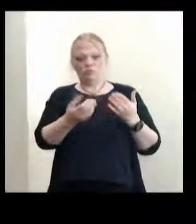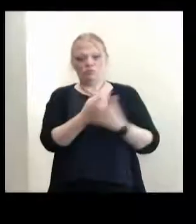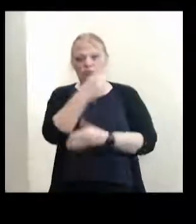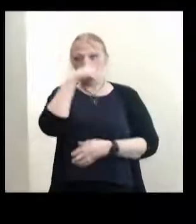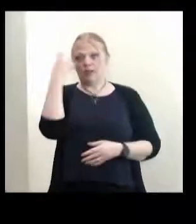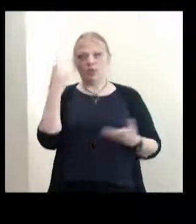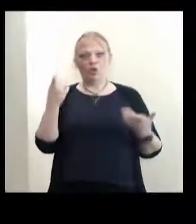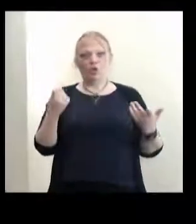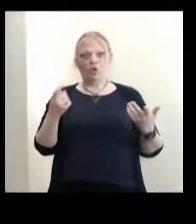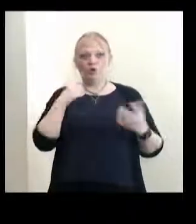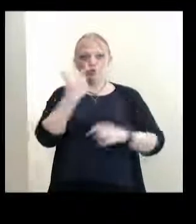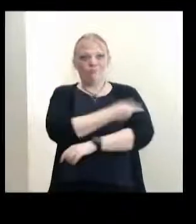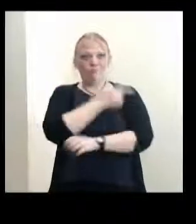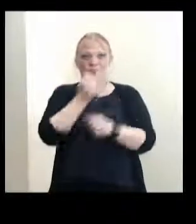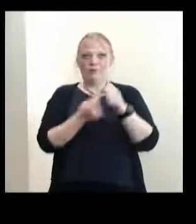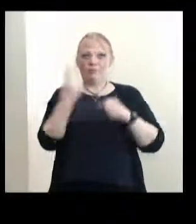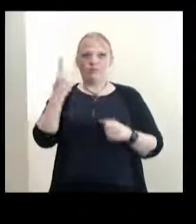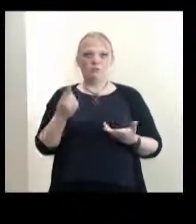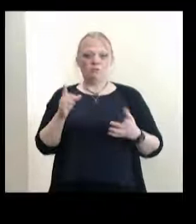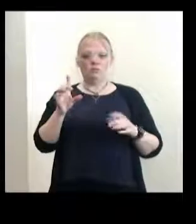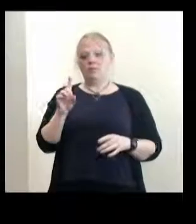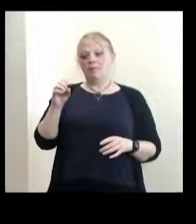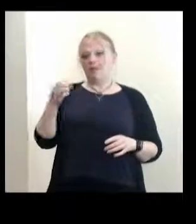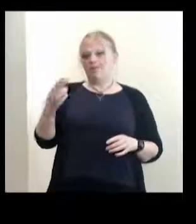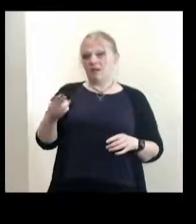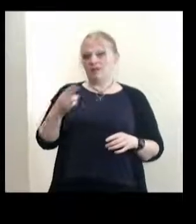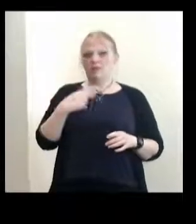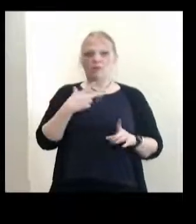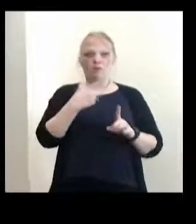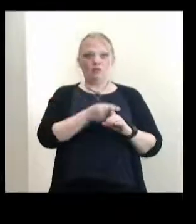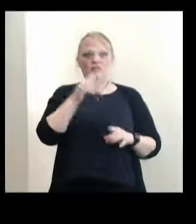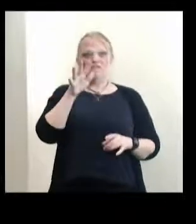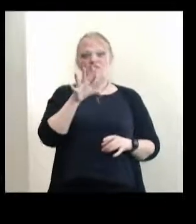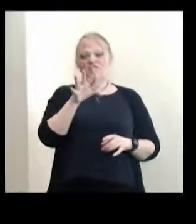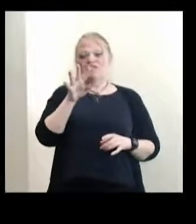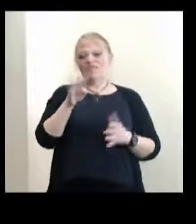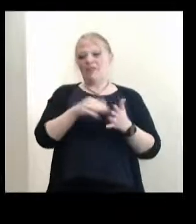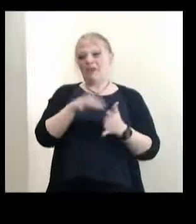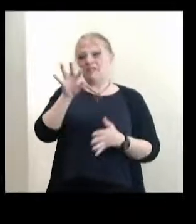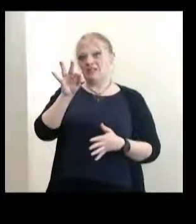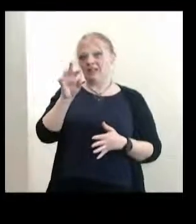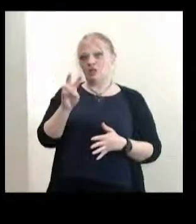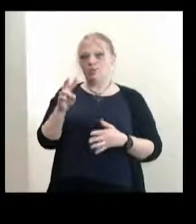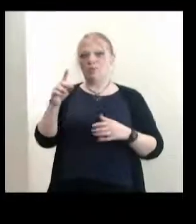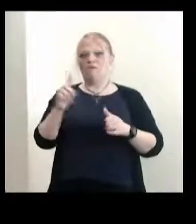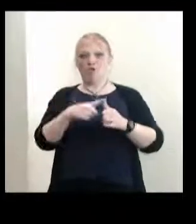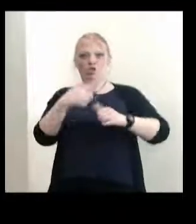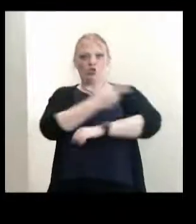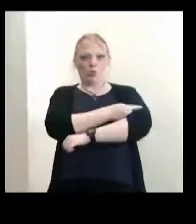summer to vaccinate everyone. Our Department of Health has administered 54,092 first doses,